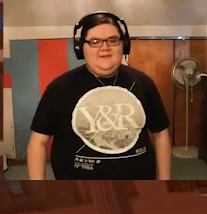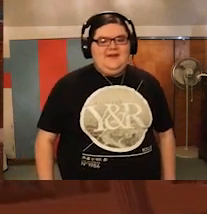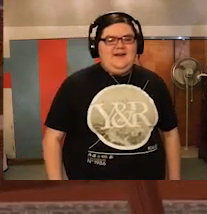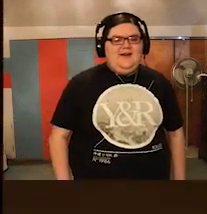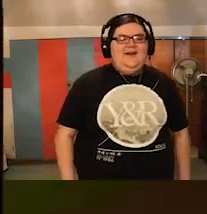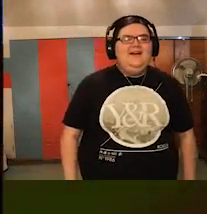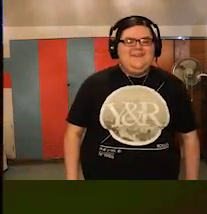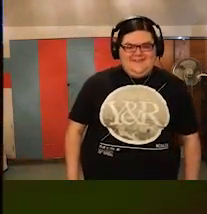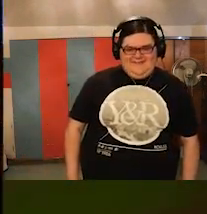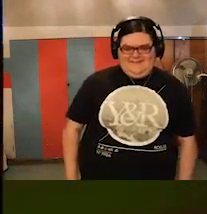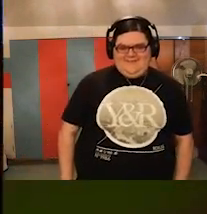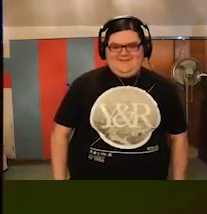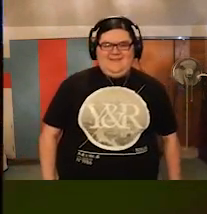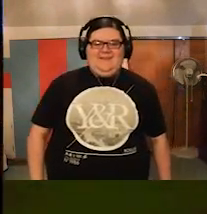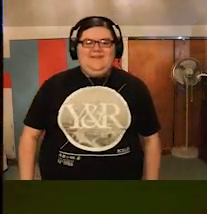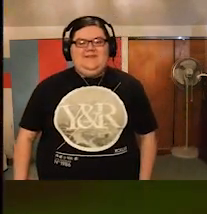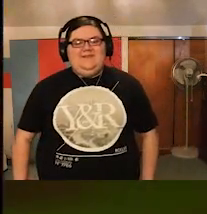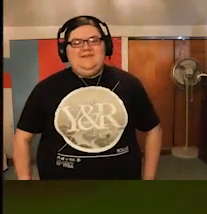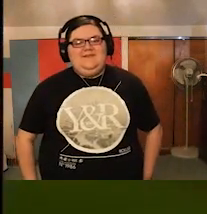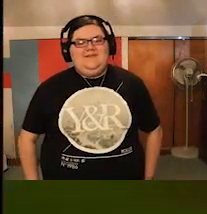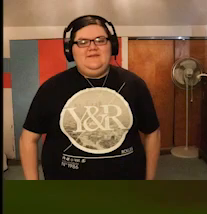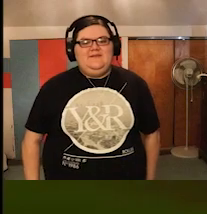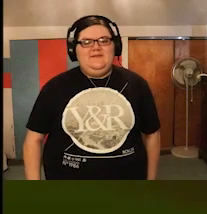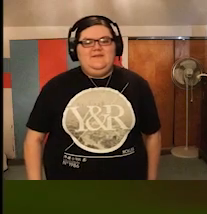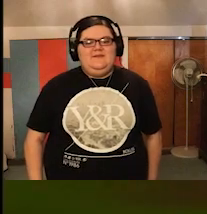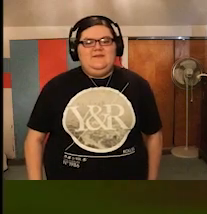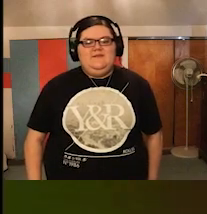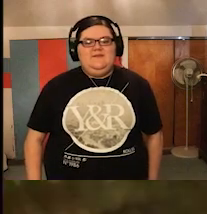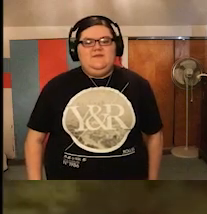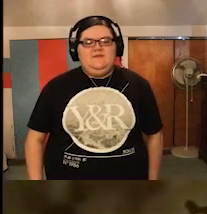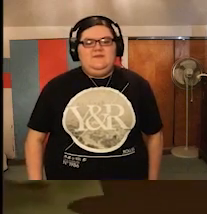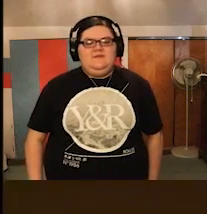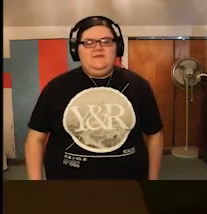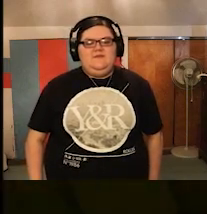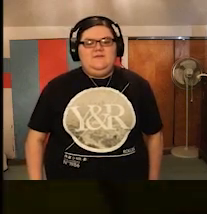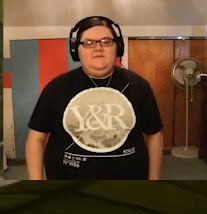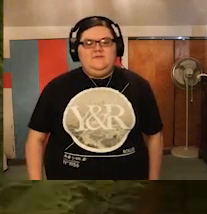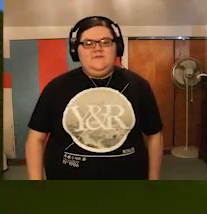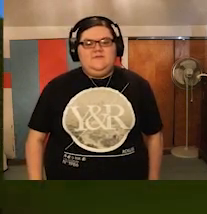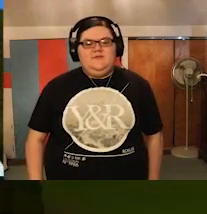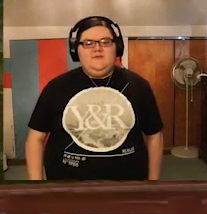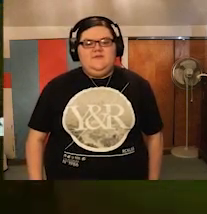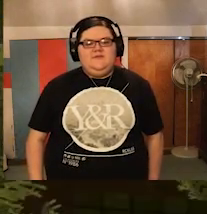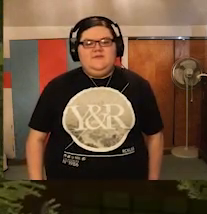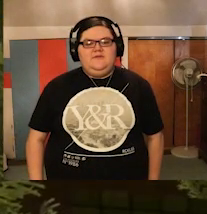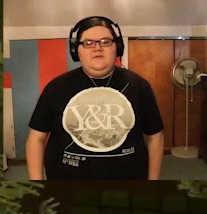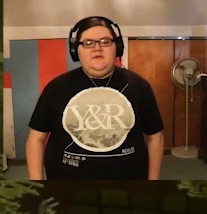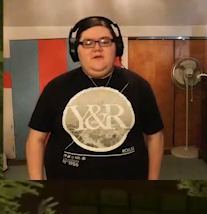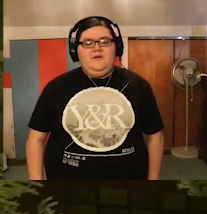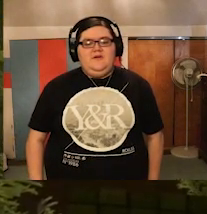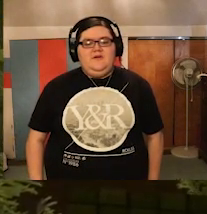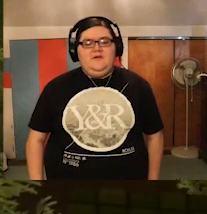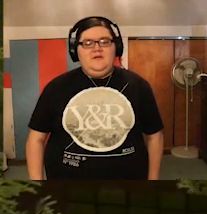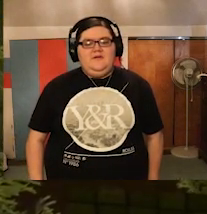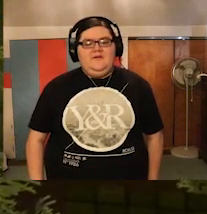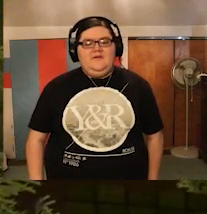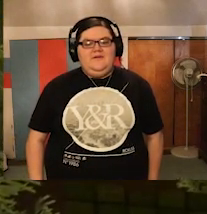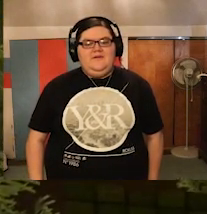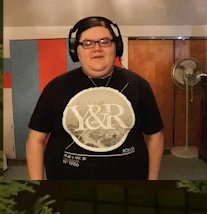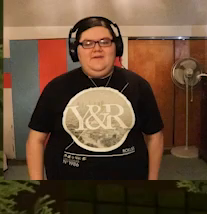Three. Ah, birdie. Oh, I can't see, mate. I can't see the hit wall. The thing. I can't see shit. What the? Wait, I beat Vic. I beat Vic.